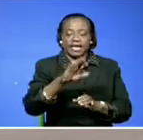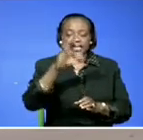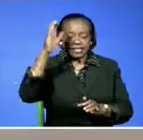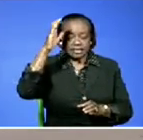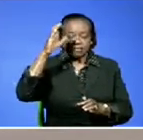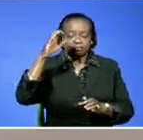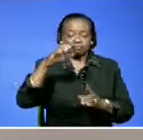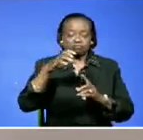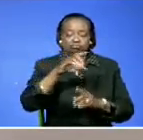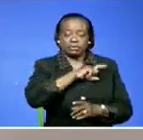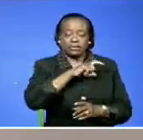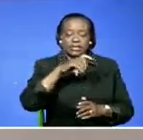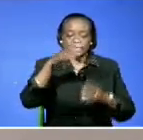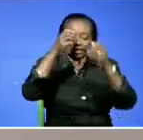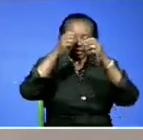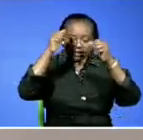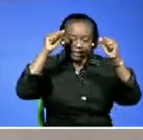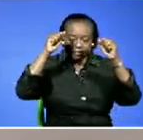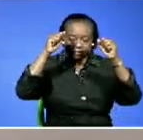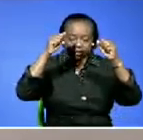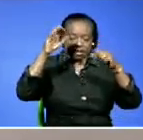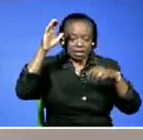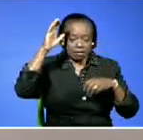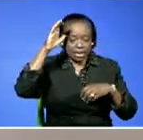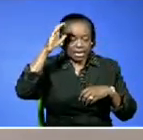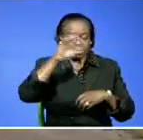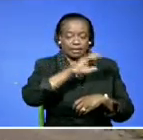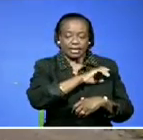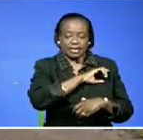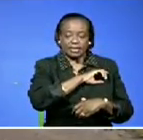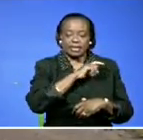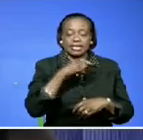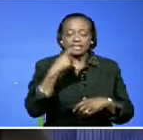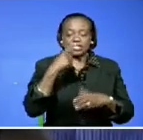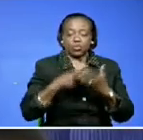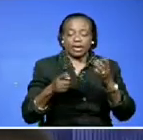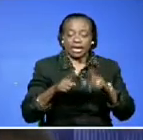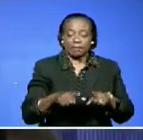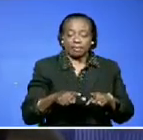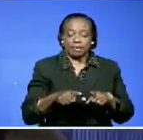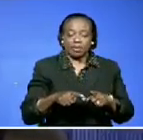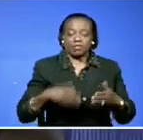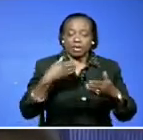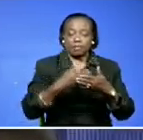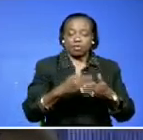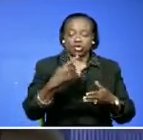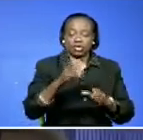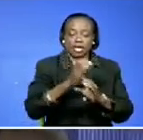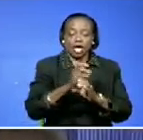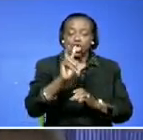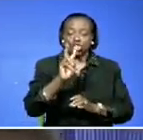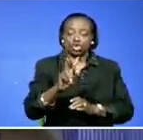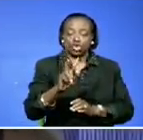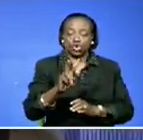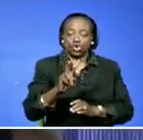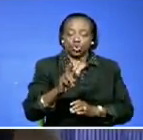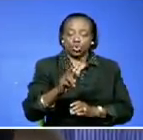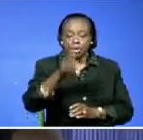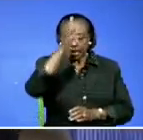Fernander, explains what happened after officers approached the vehicle. Two male occupants on scene, the